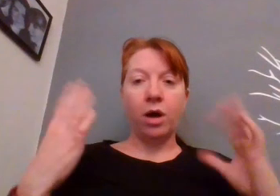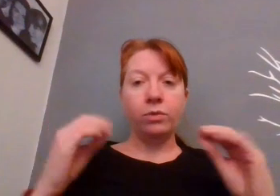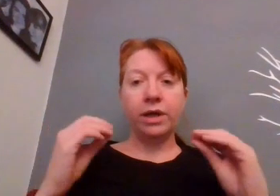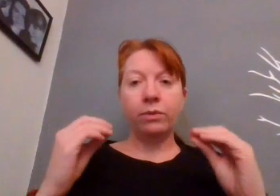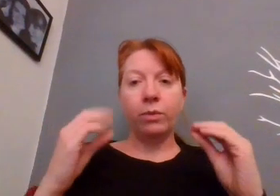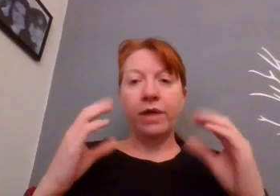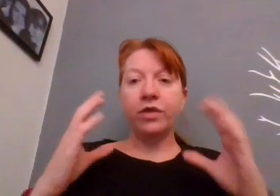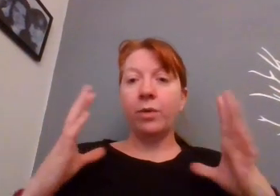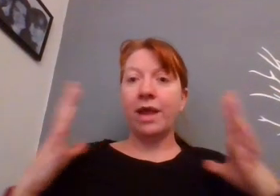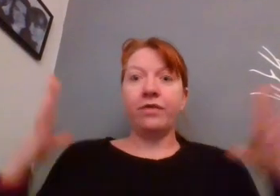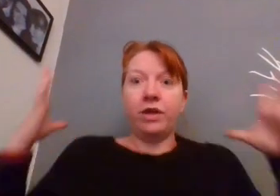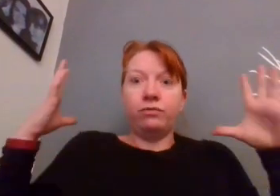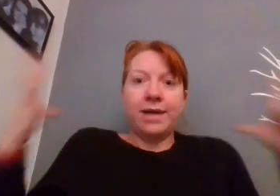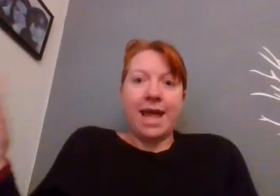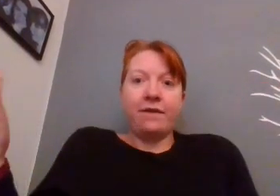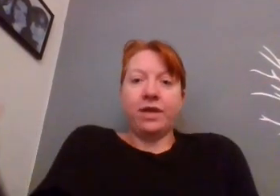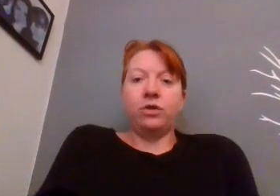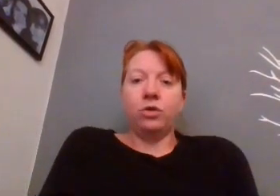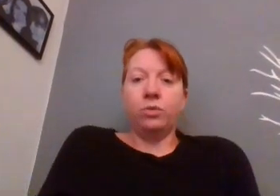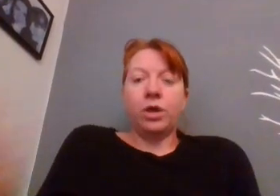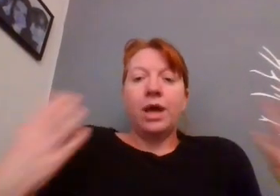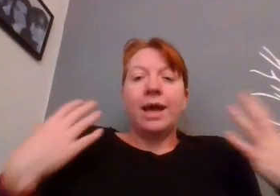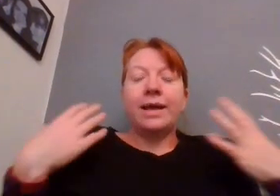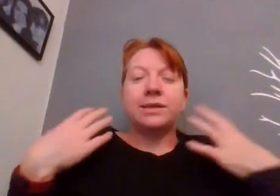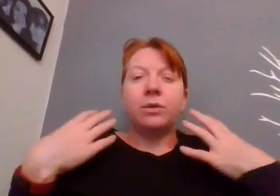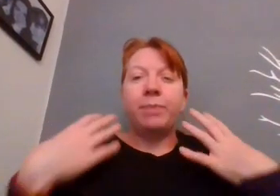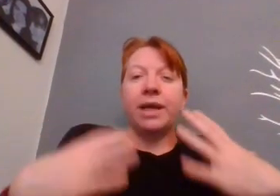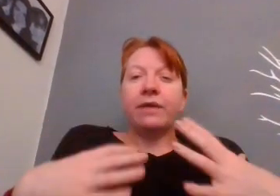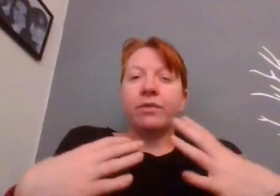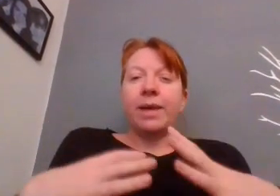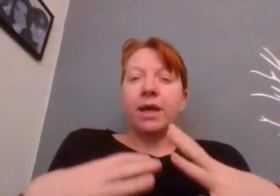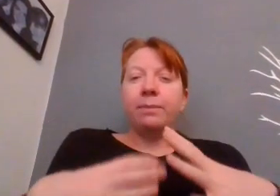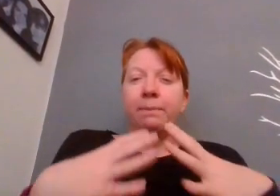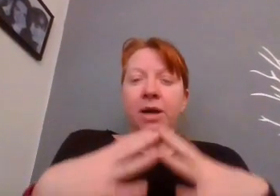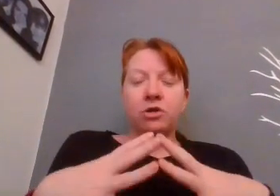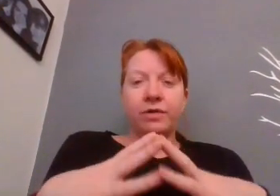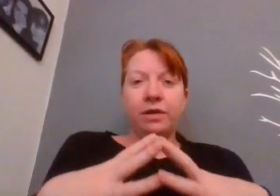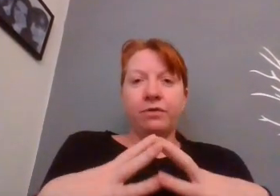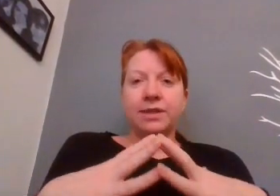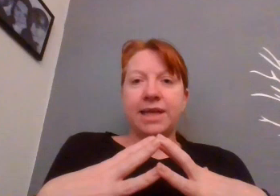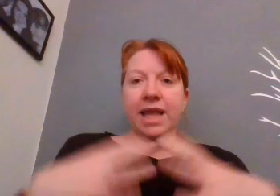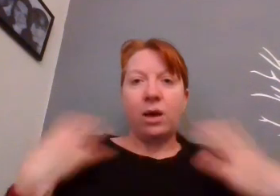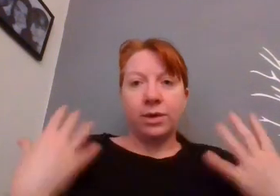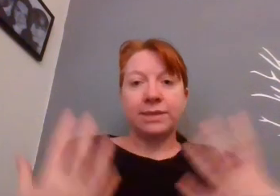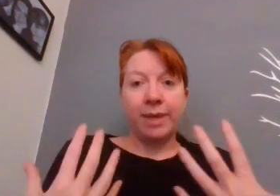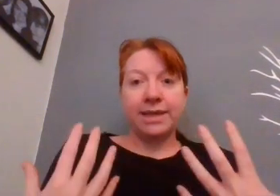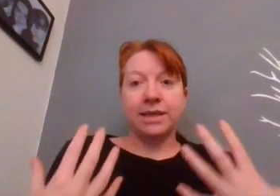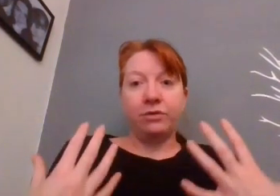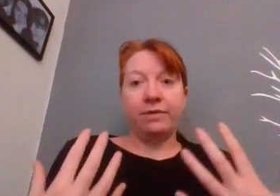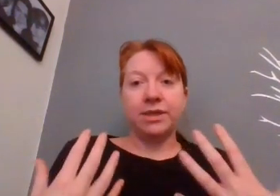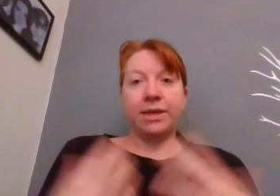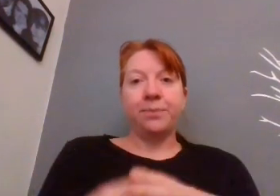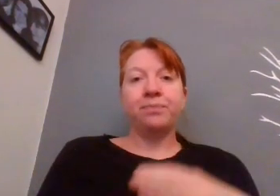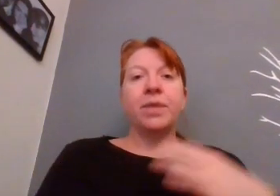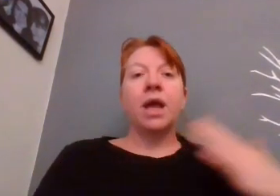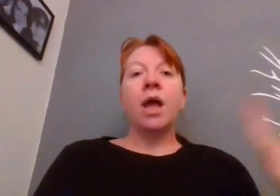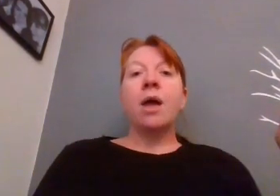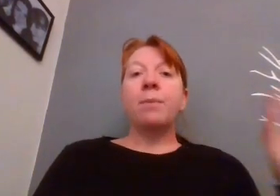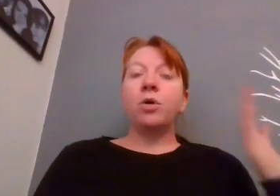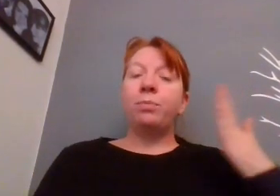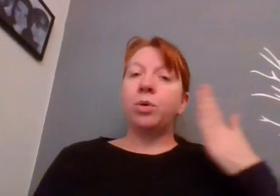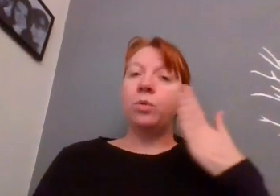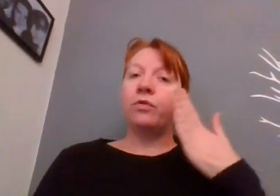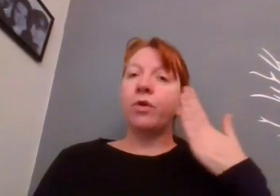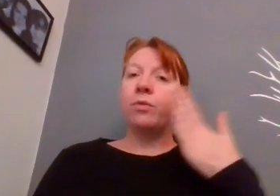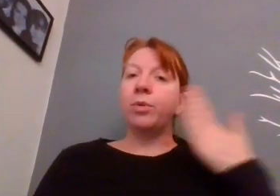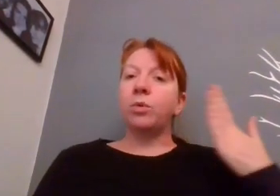because even though an elephant is really heavy and huge, it's not big enough to make much of a difference in our space and gravity.